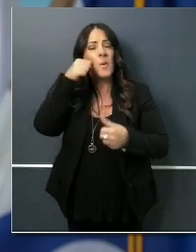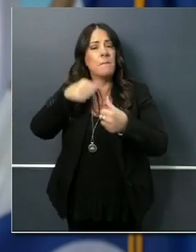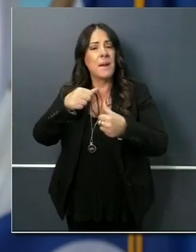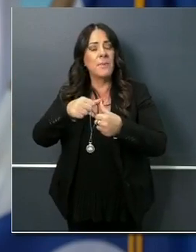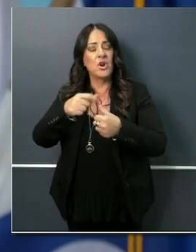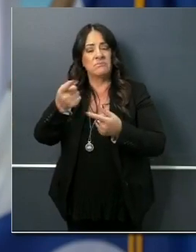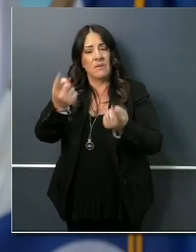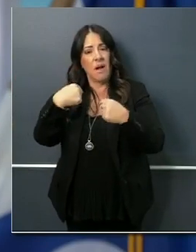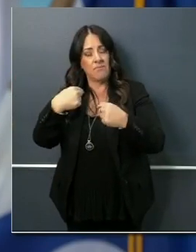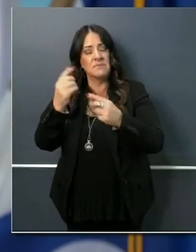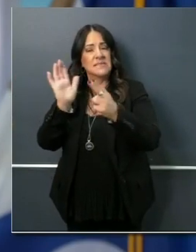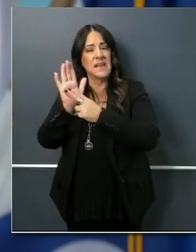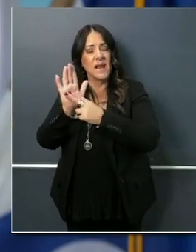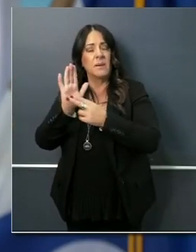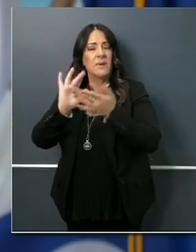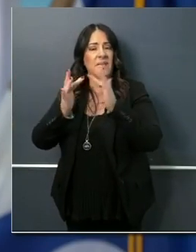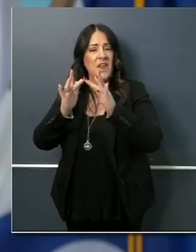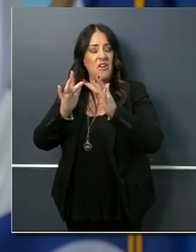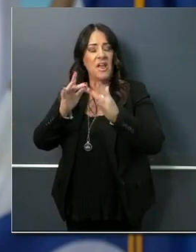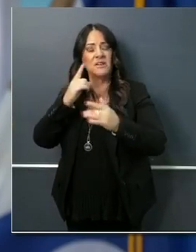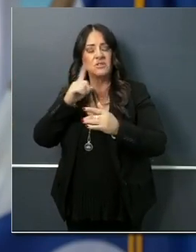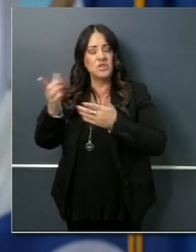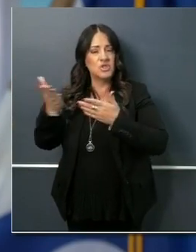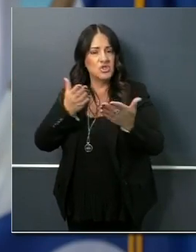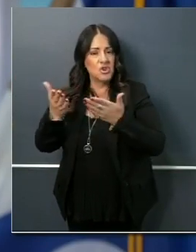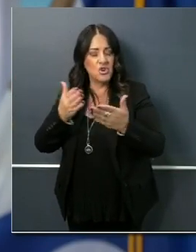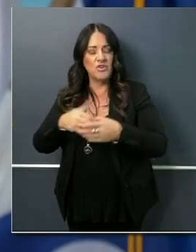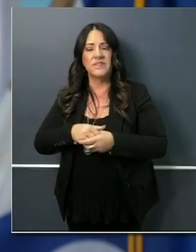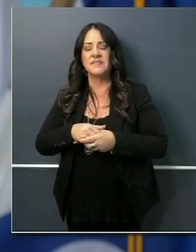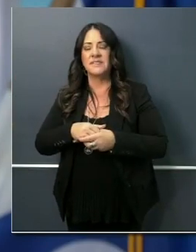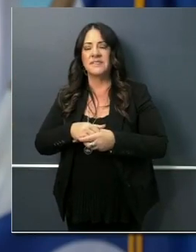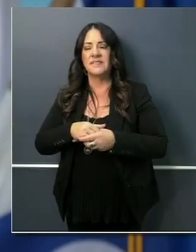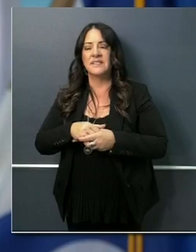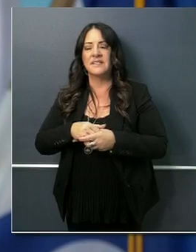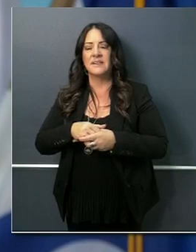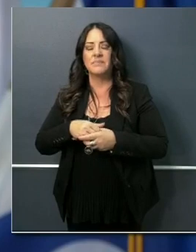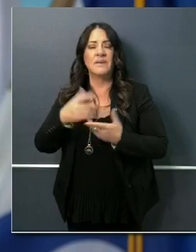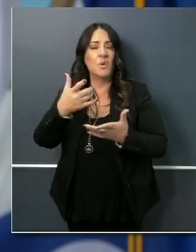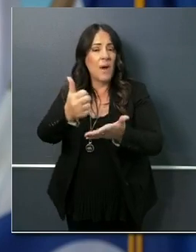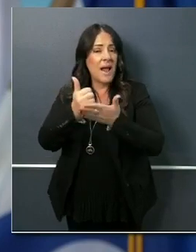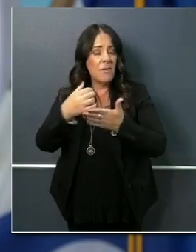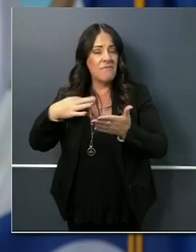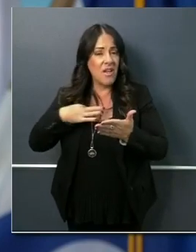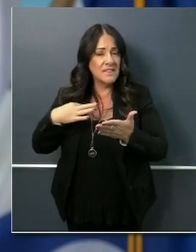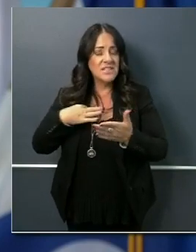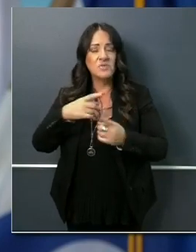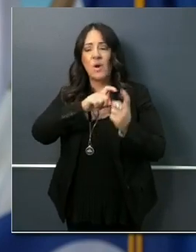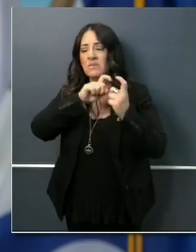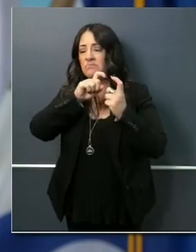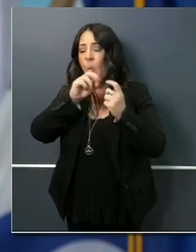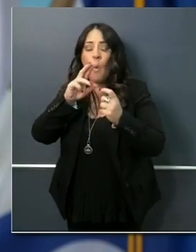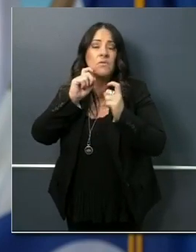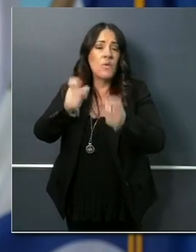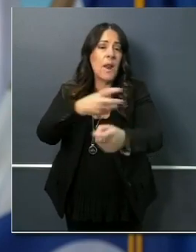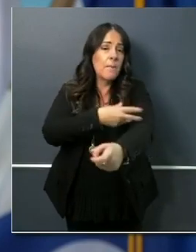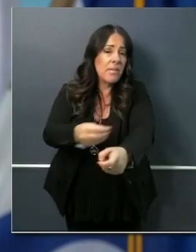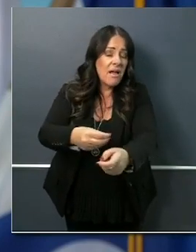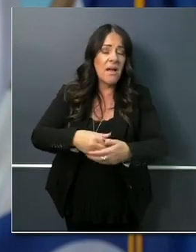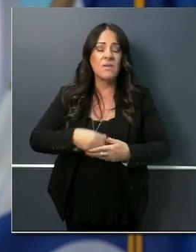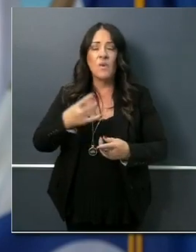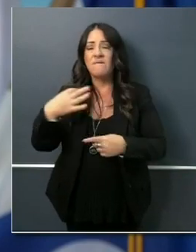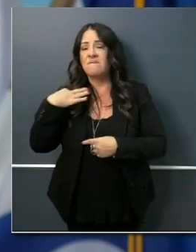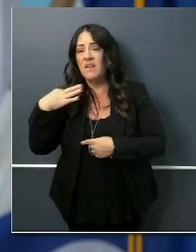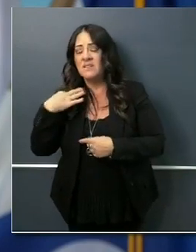serve.ca.gov. That's the website that provides resources for Cal volunteers. You want to help in our food banks. You want to donate blood. You want to